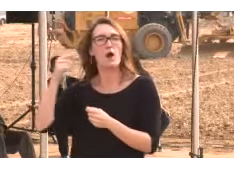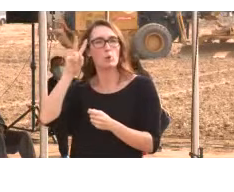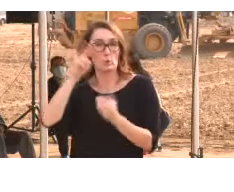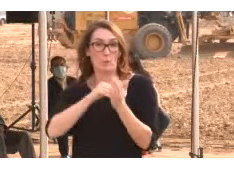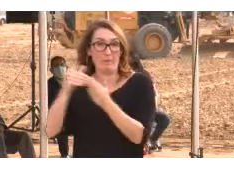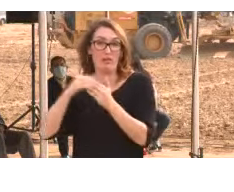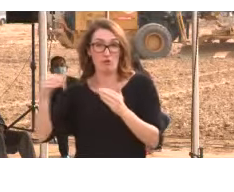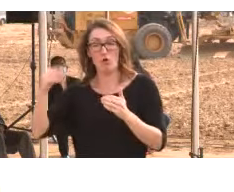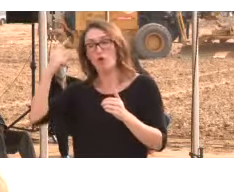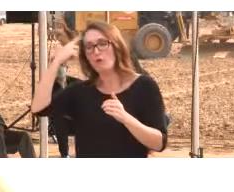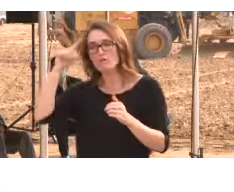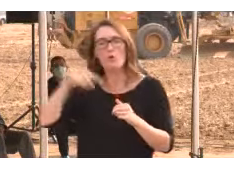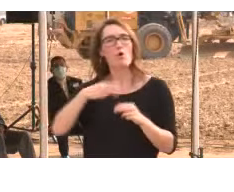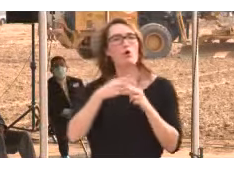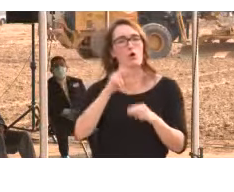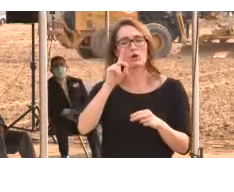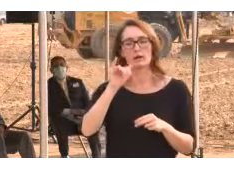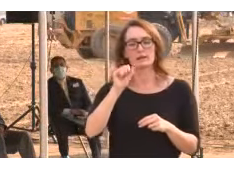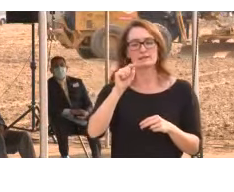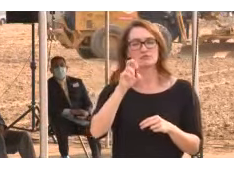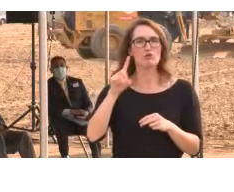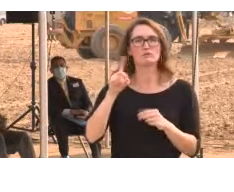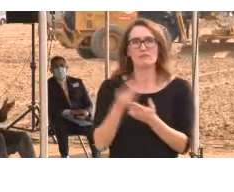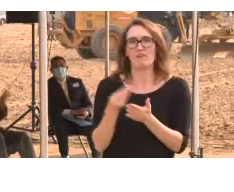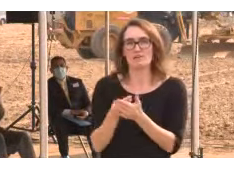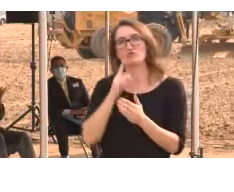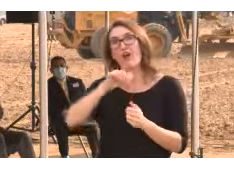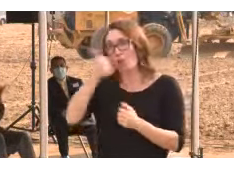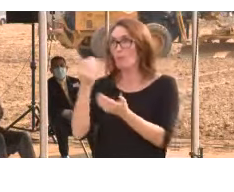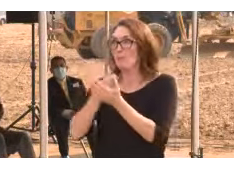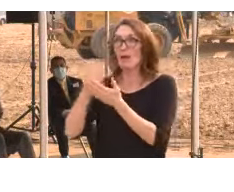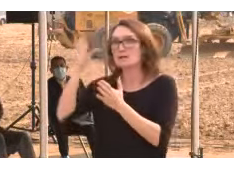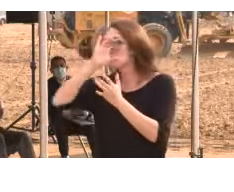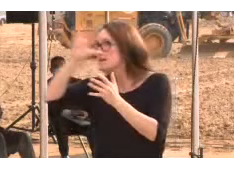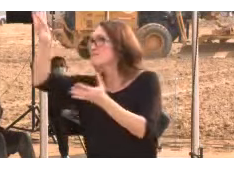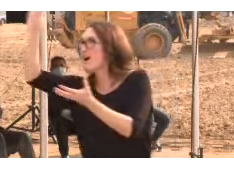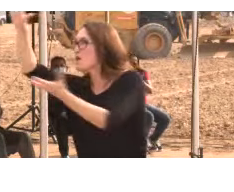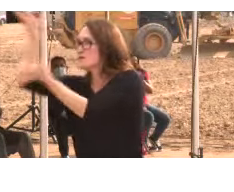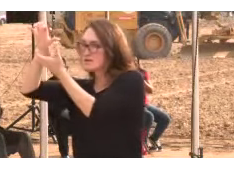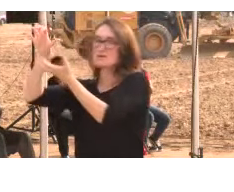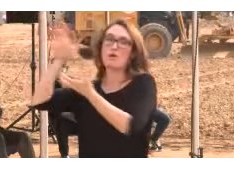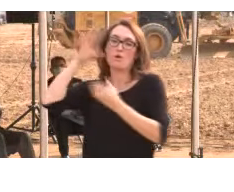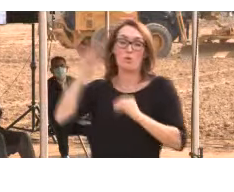for educational equipment that will be used in this facility. Thank you.